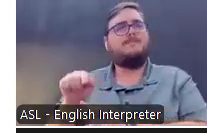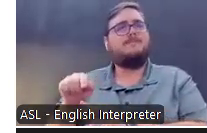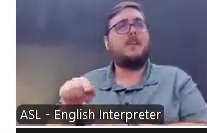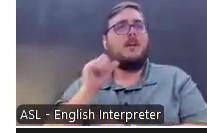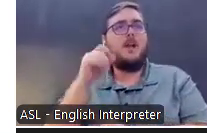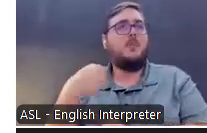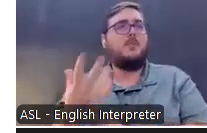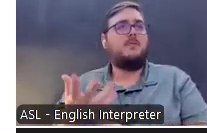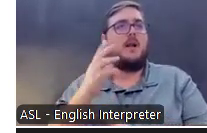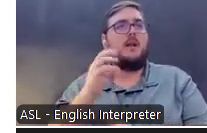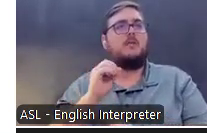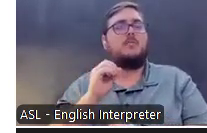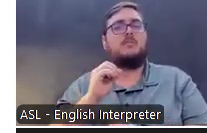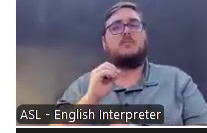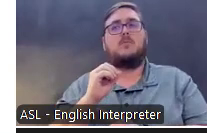Next slide.